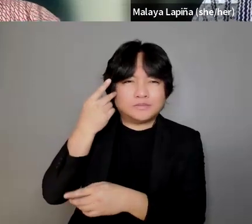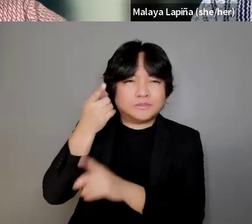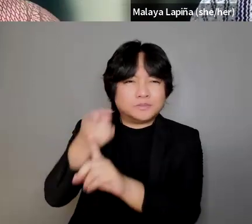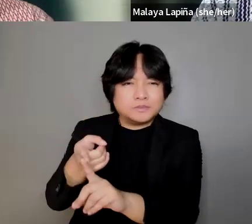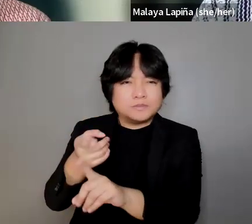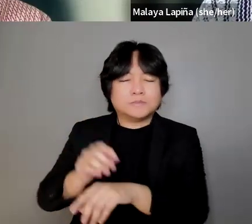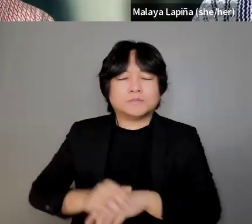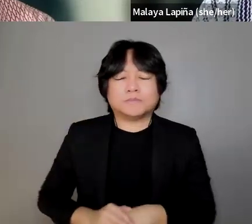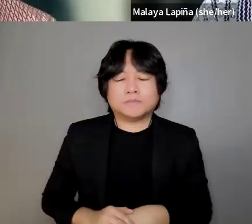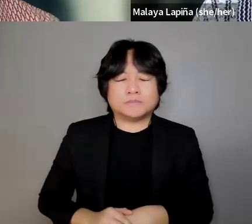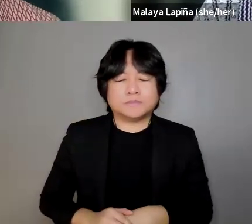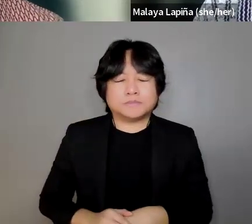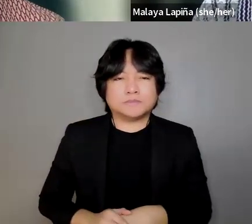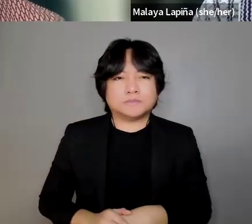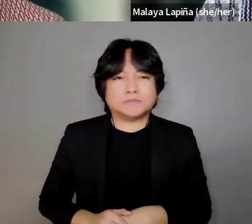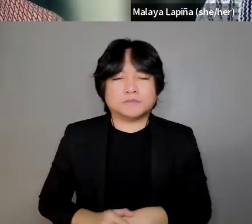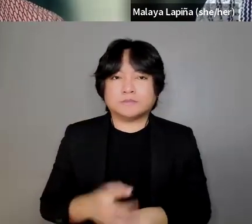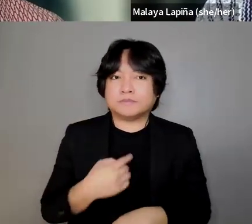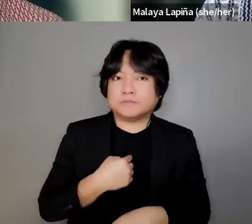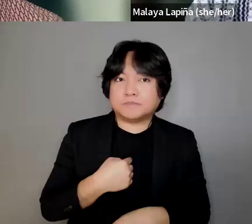it. But for me,